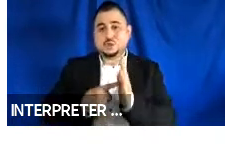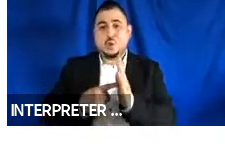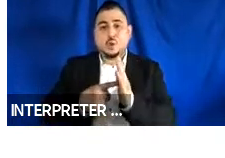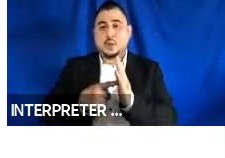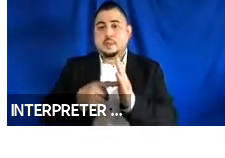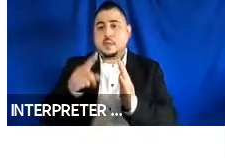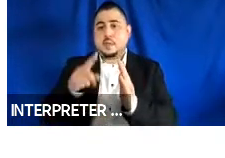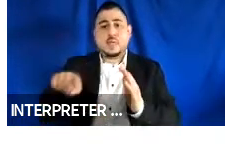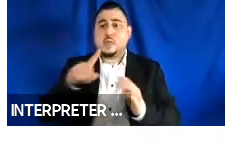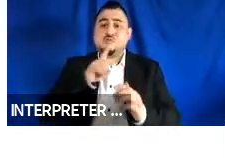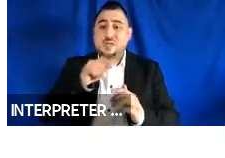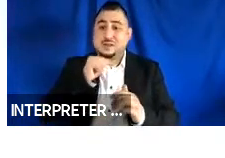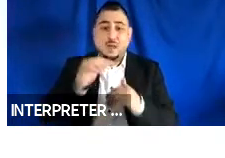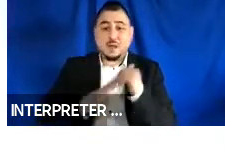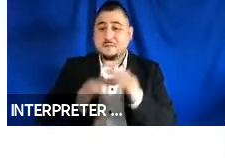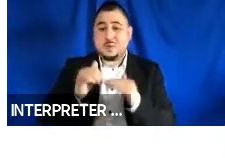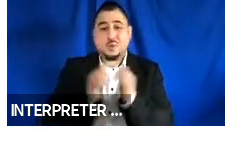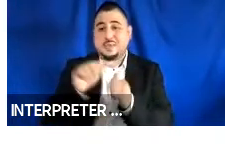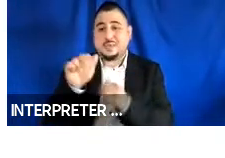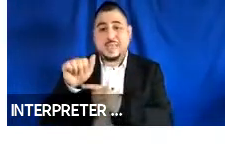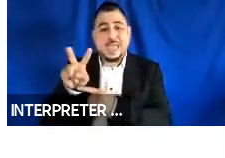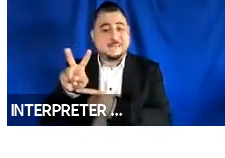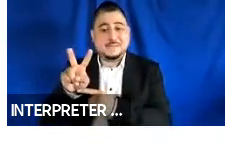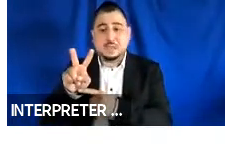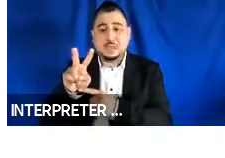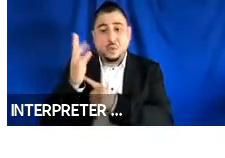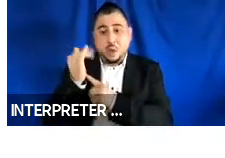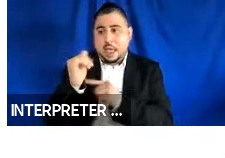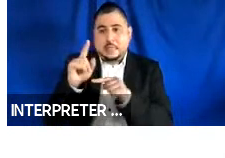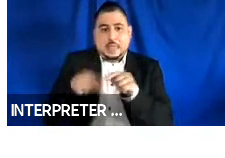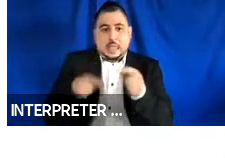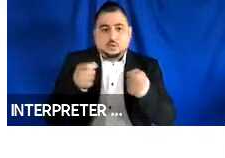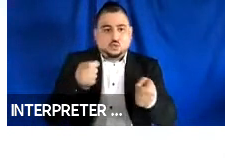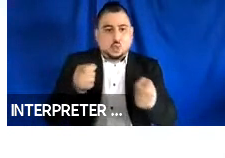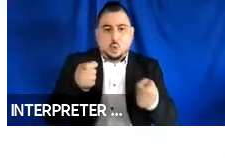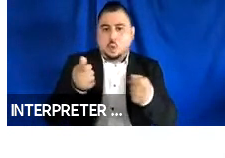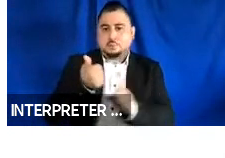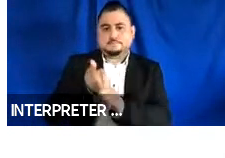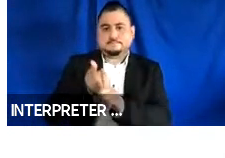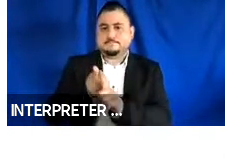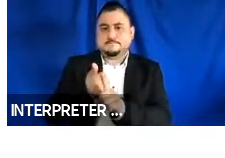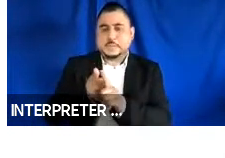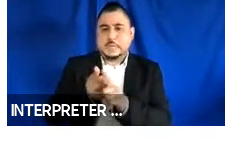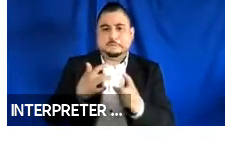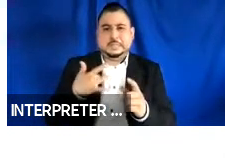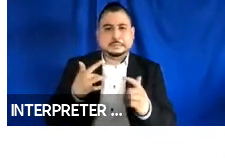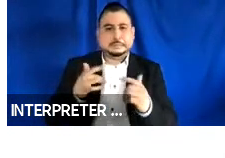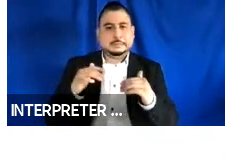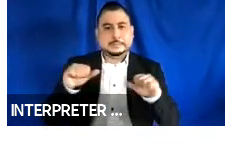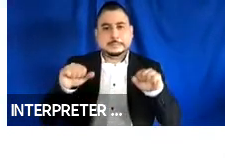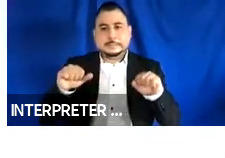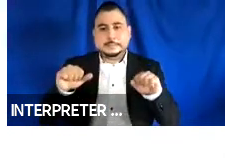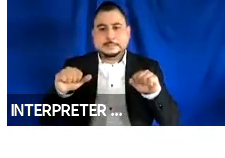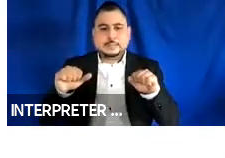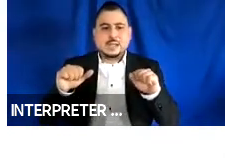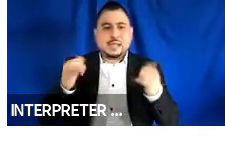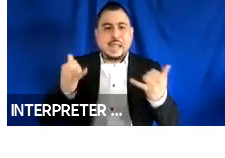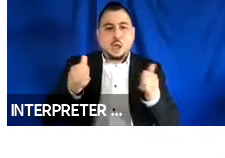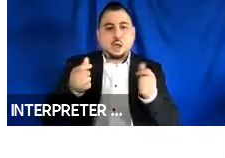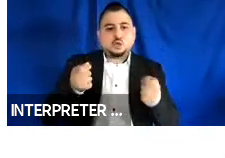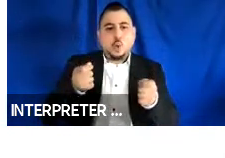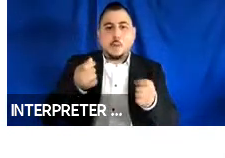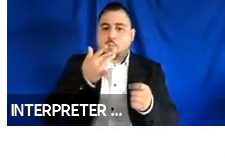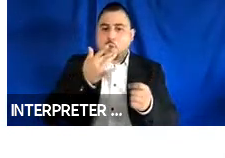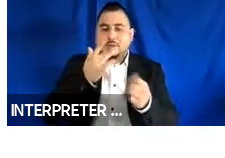comfortable with fully automated vehicles and being unable to control a vehicle. And so this shows how control preferences are a